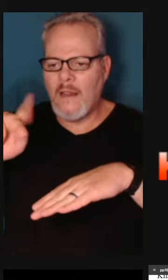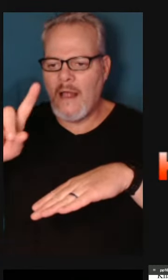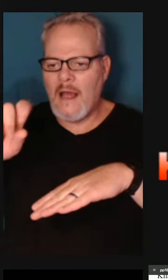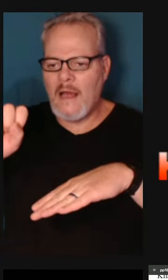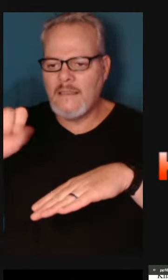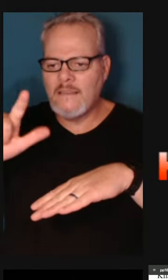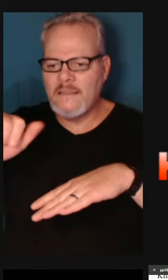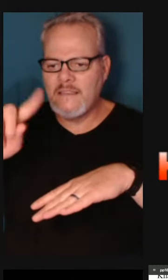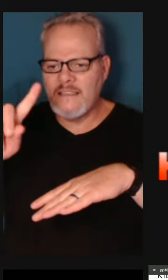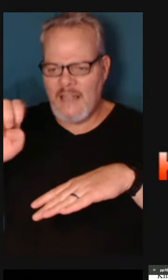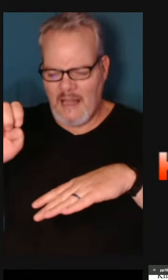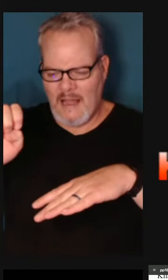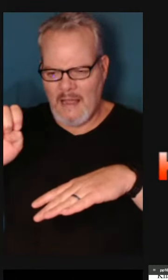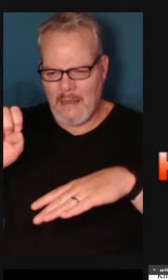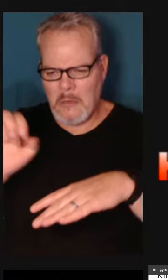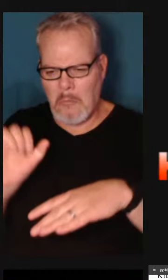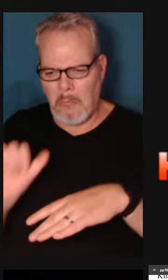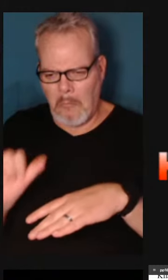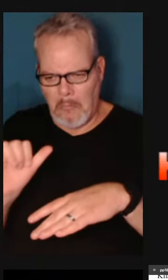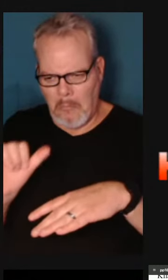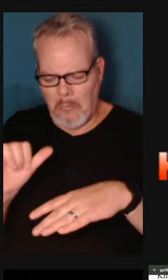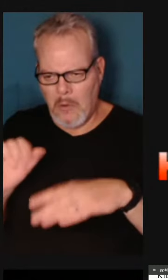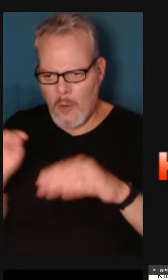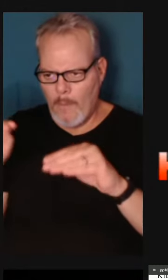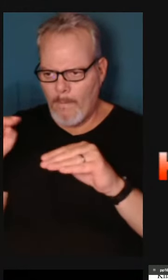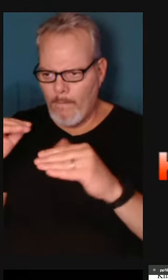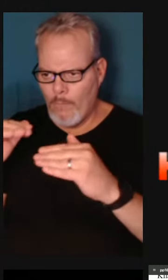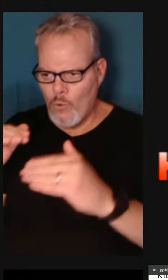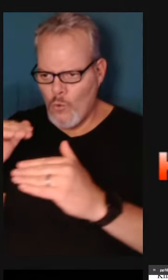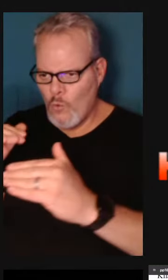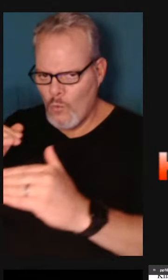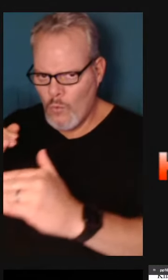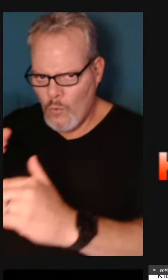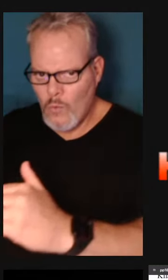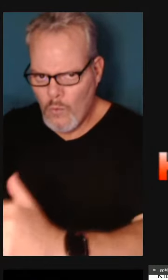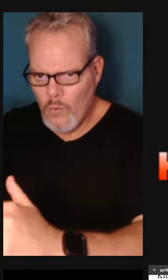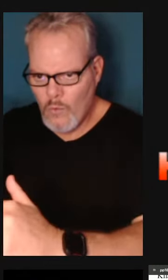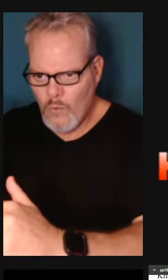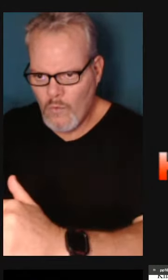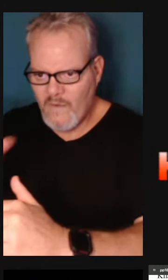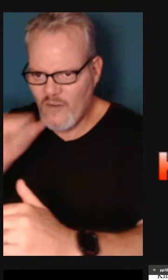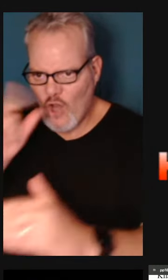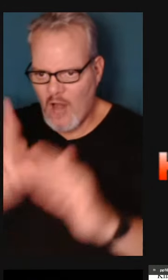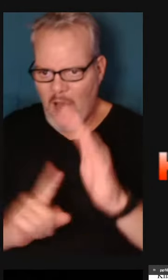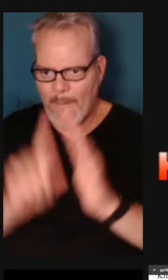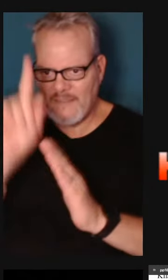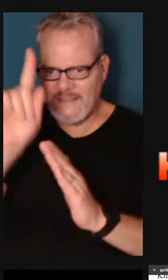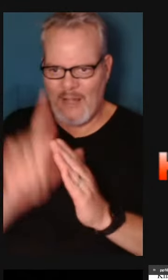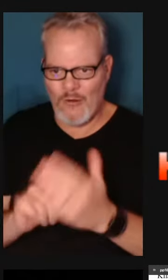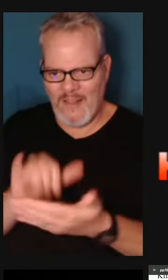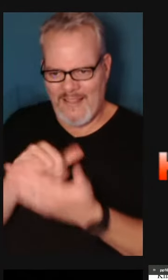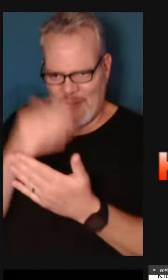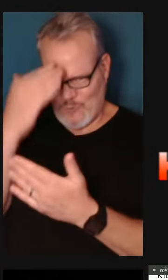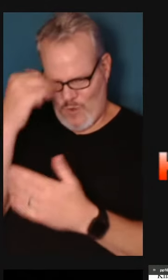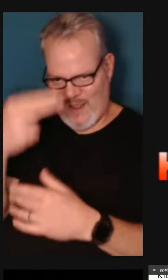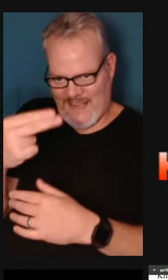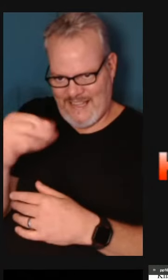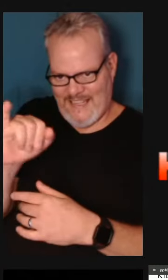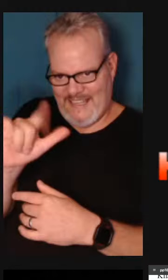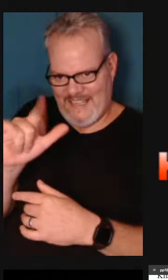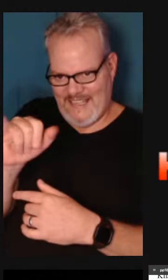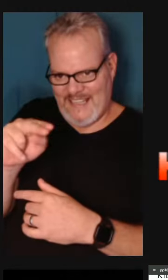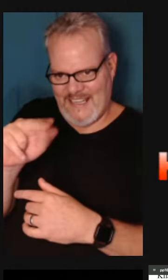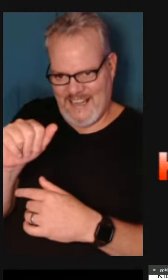that, a shallow landslide. It's moving more sideways than it is up and down, which is why this idea of the Helena slump being something that falls on the